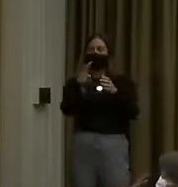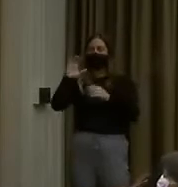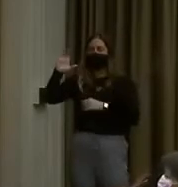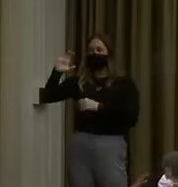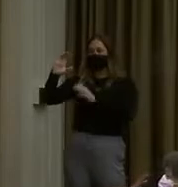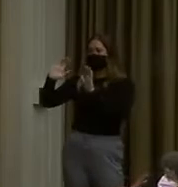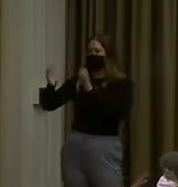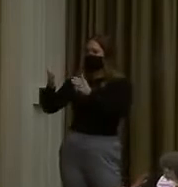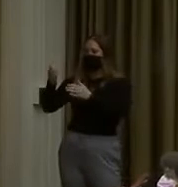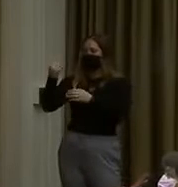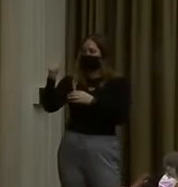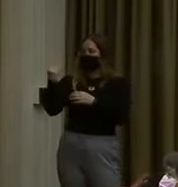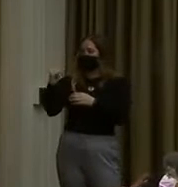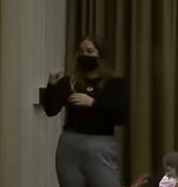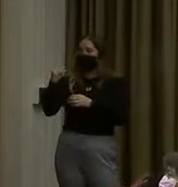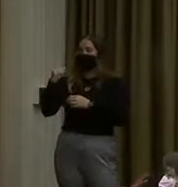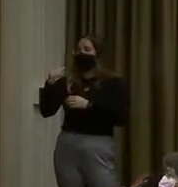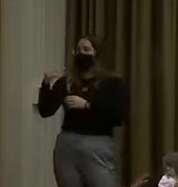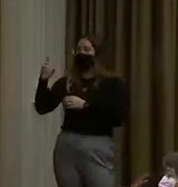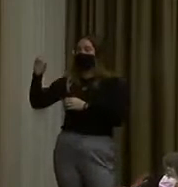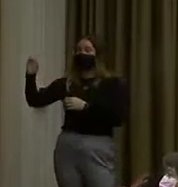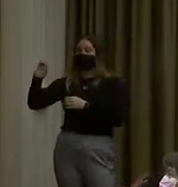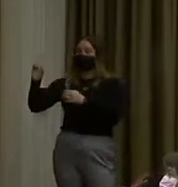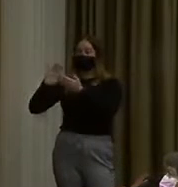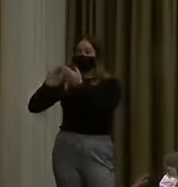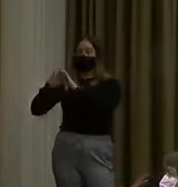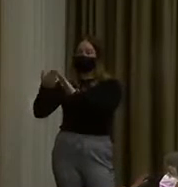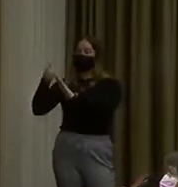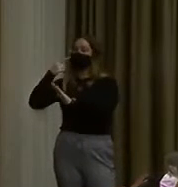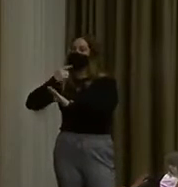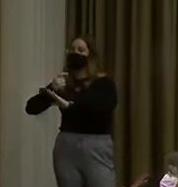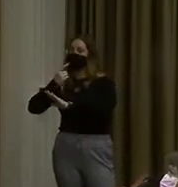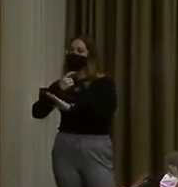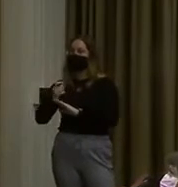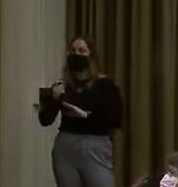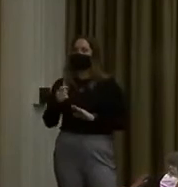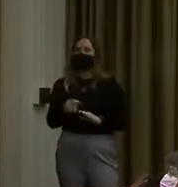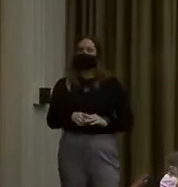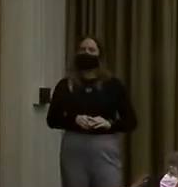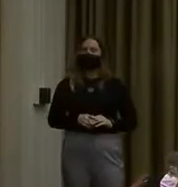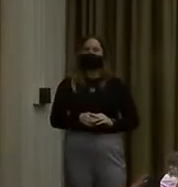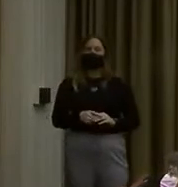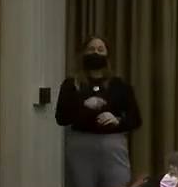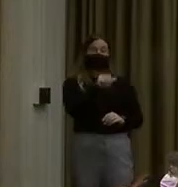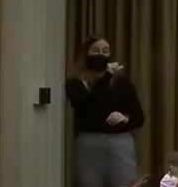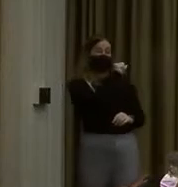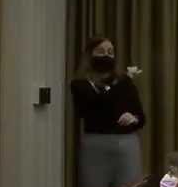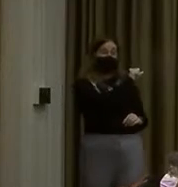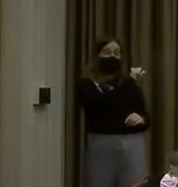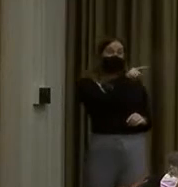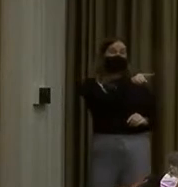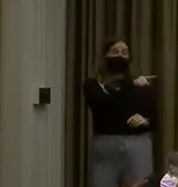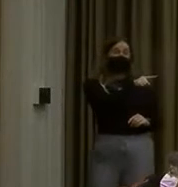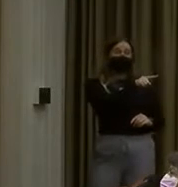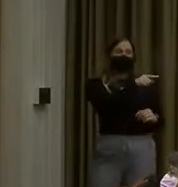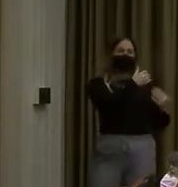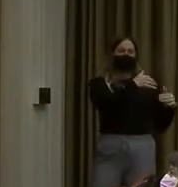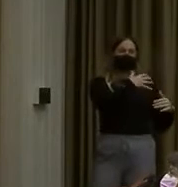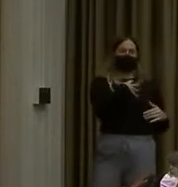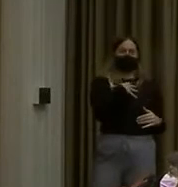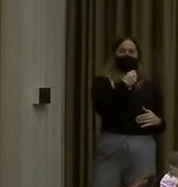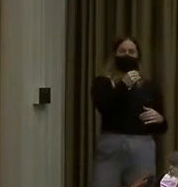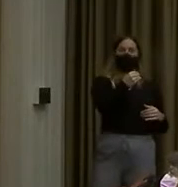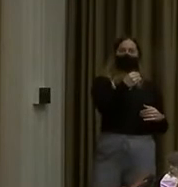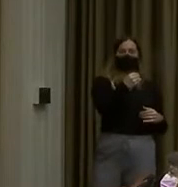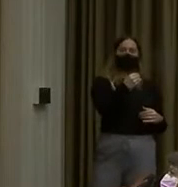were yellow, and your red communities were, or your D communities were red. And the A communities were your affluent white